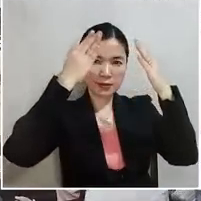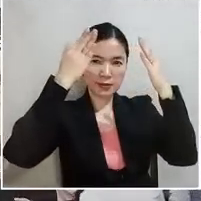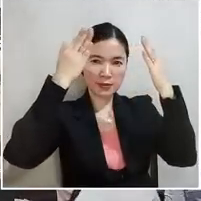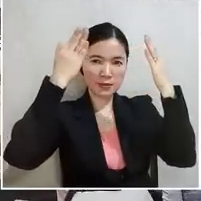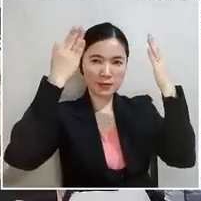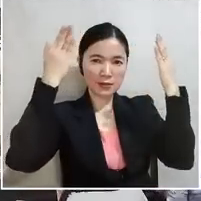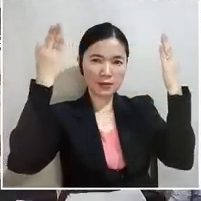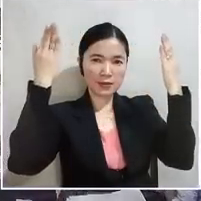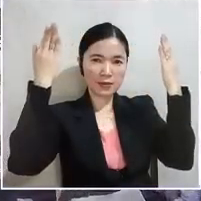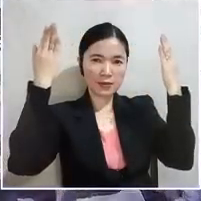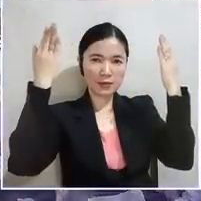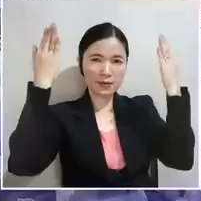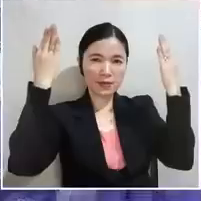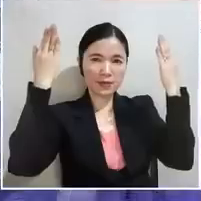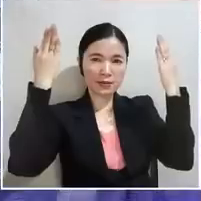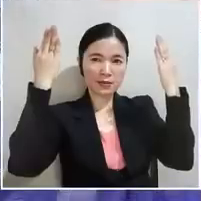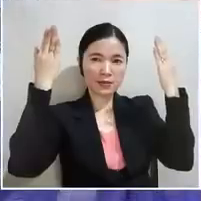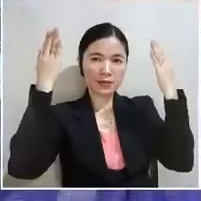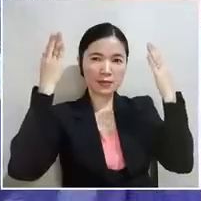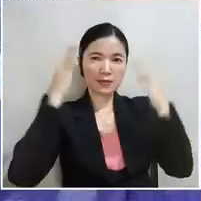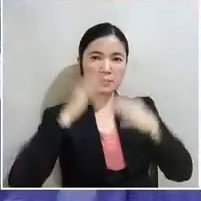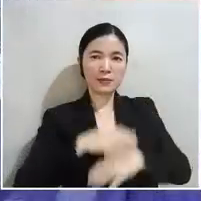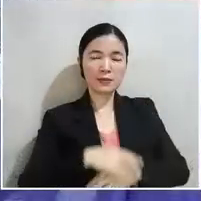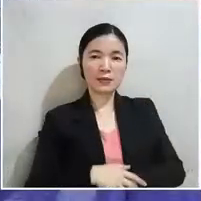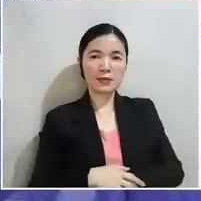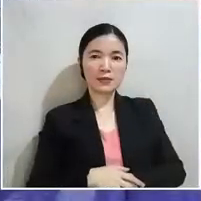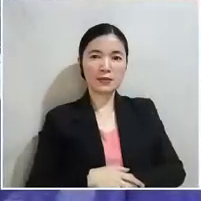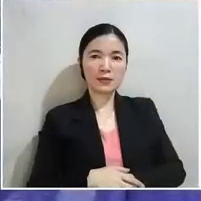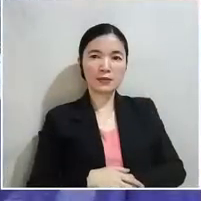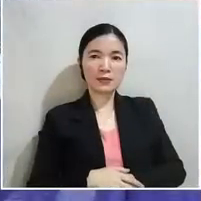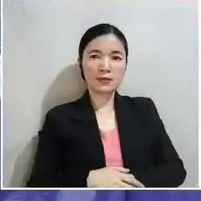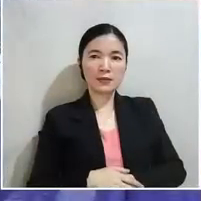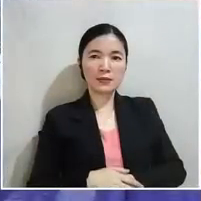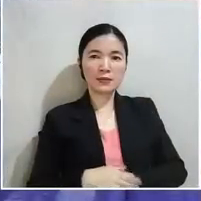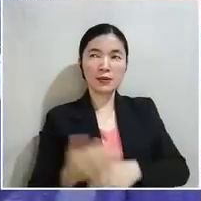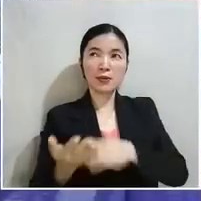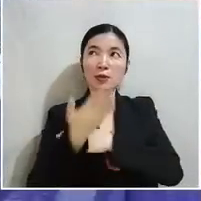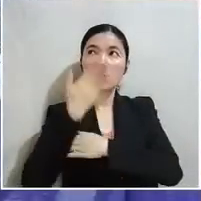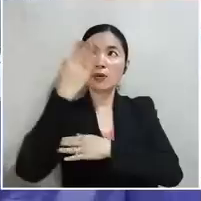highest. You are indeed holy, O Lord, the